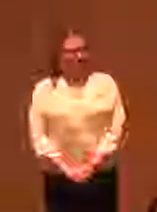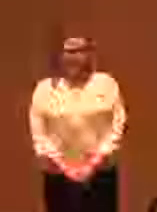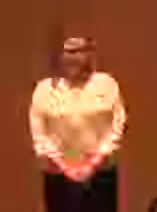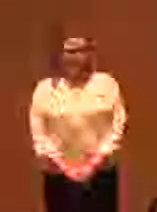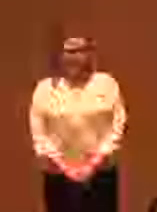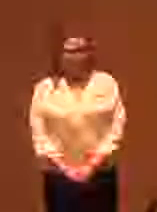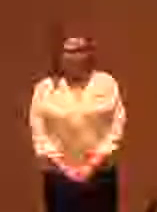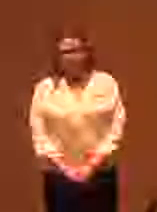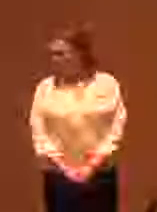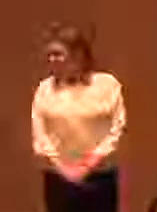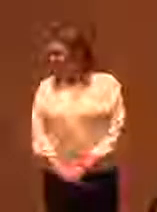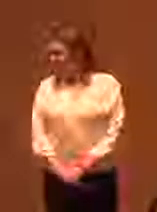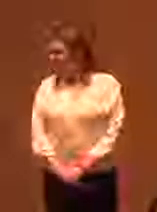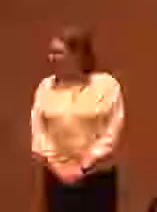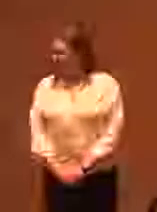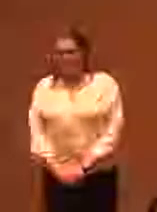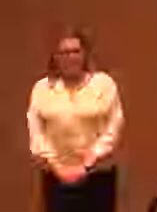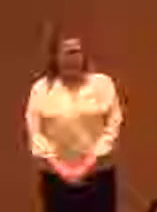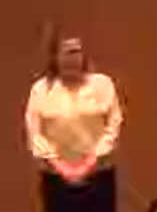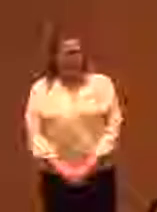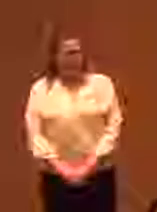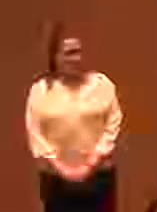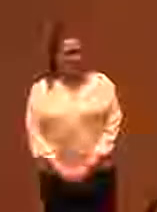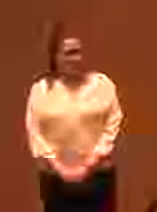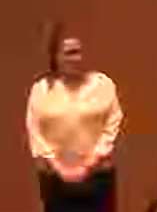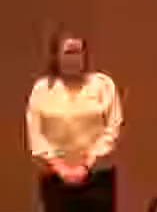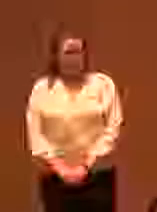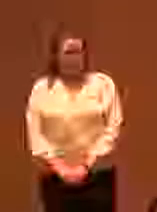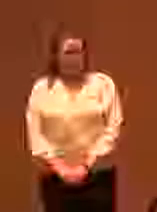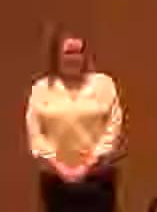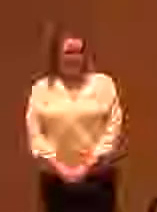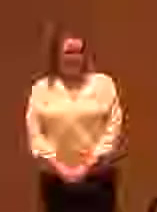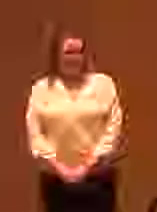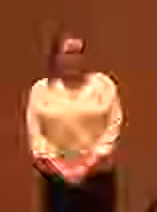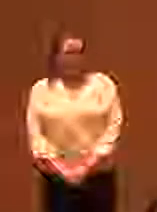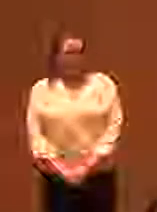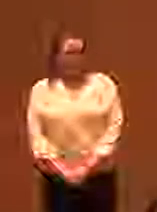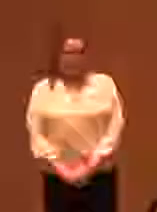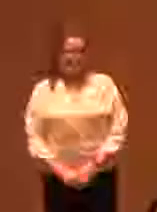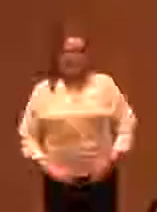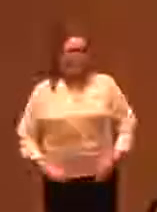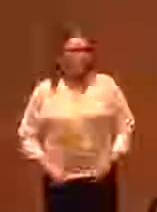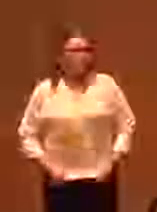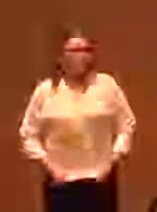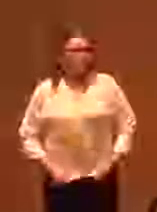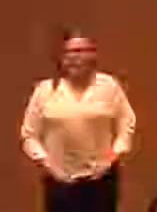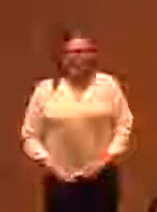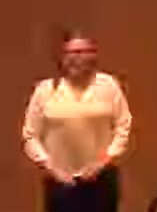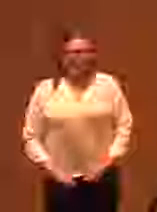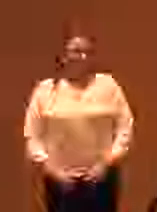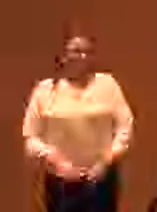of work, downsizing. Larger companies, including all levels of government, are downsizing, and it's impacting